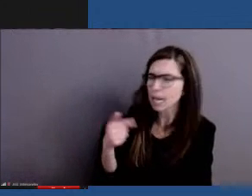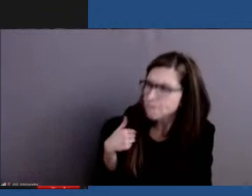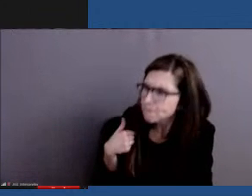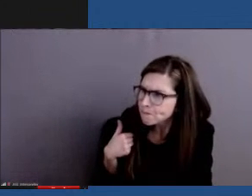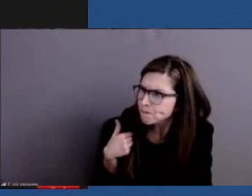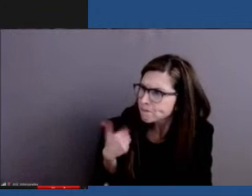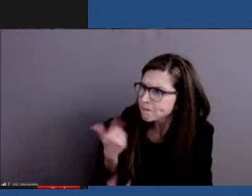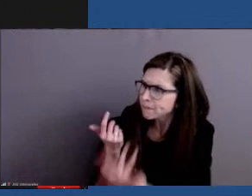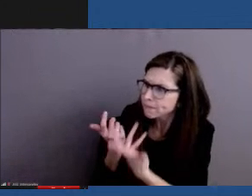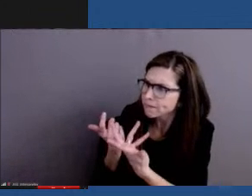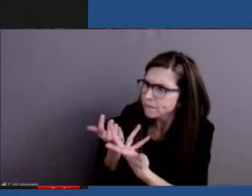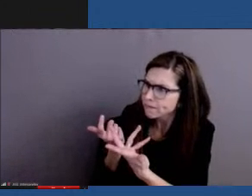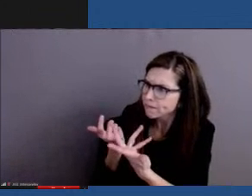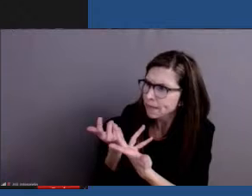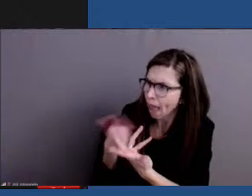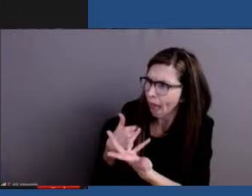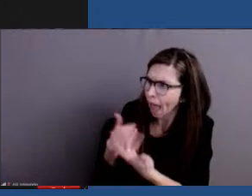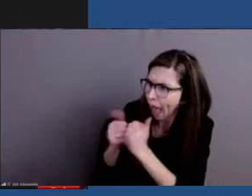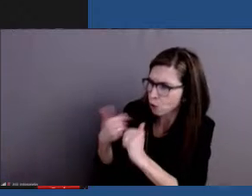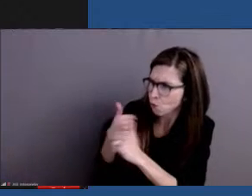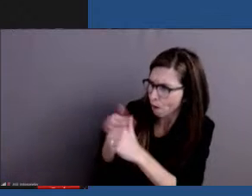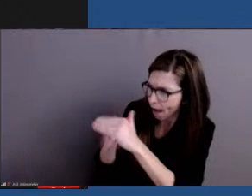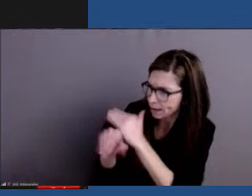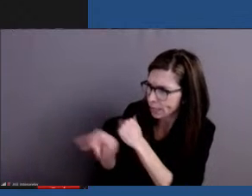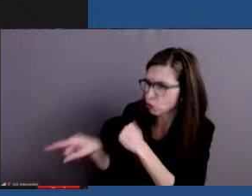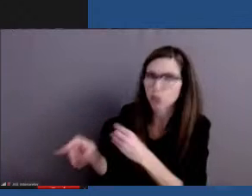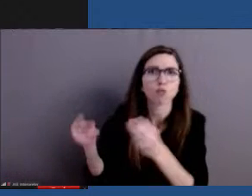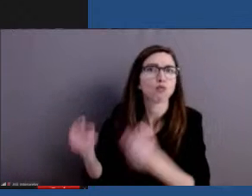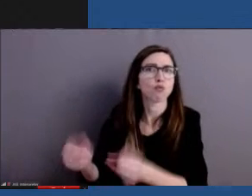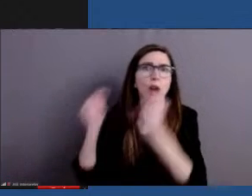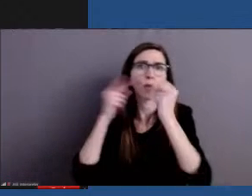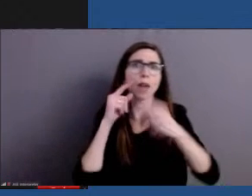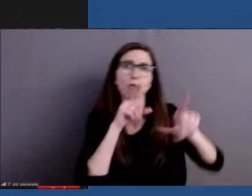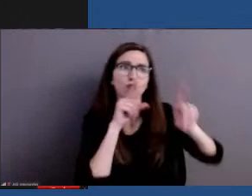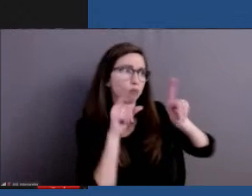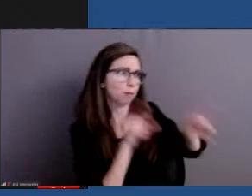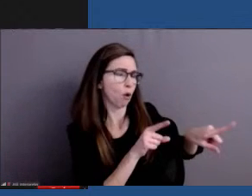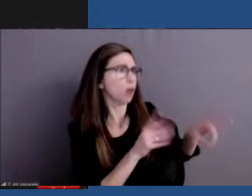could address some of these concerns that the community has.